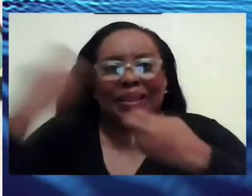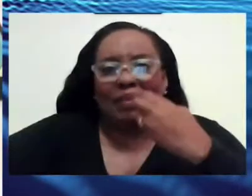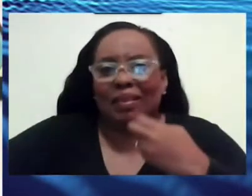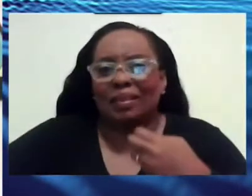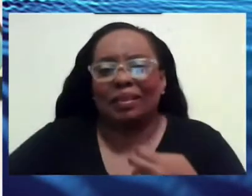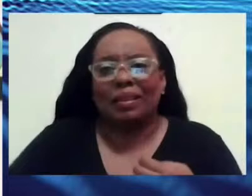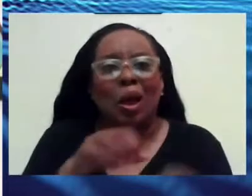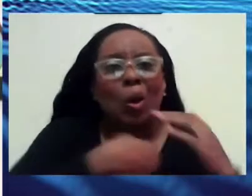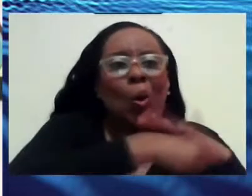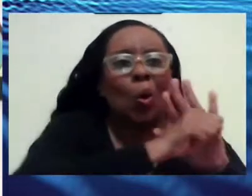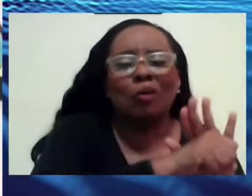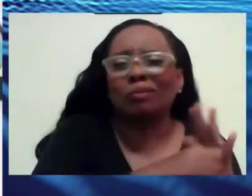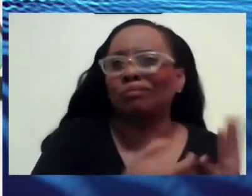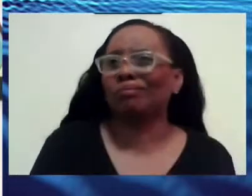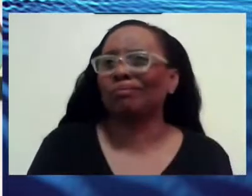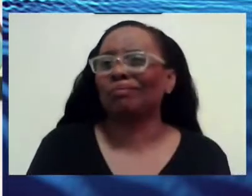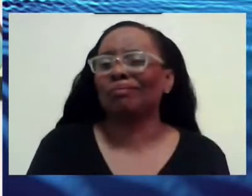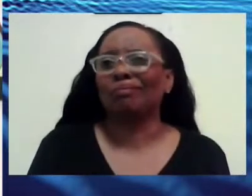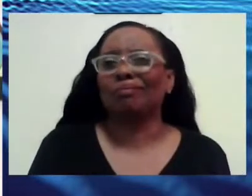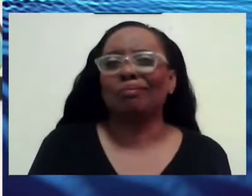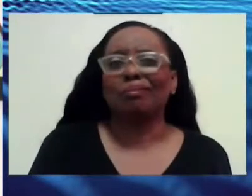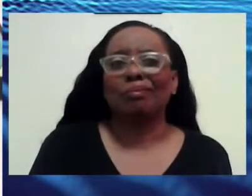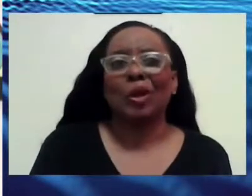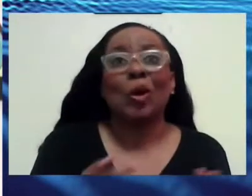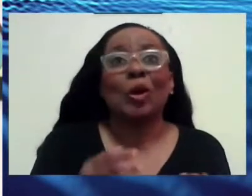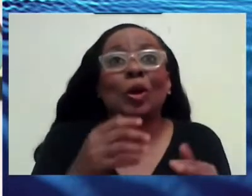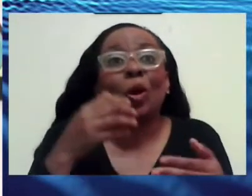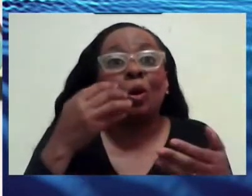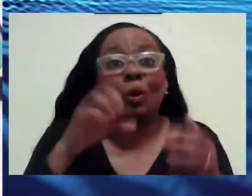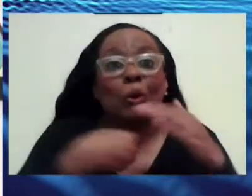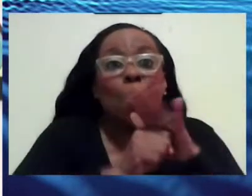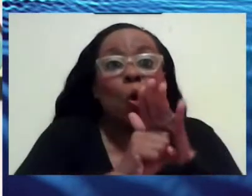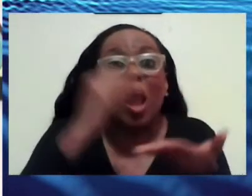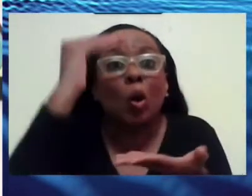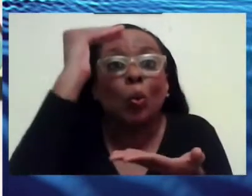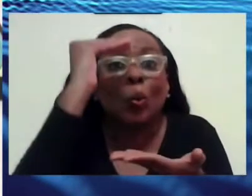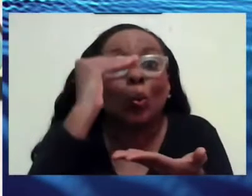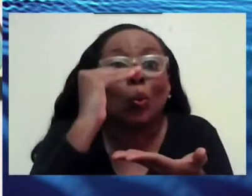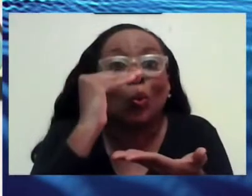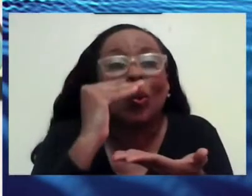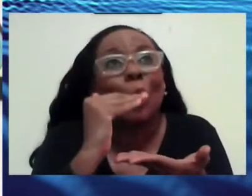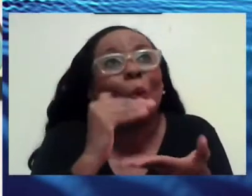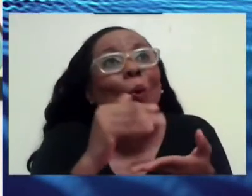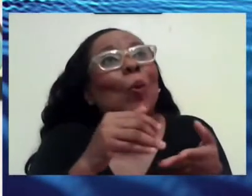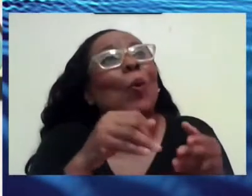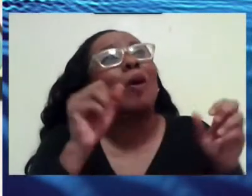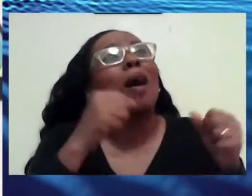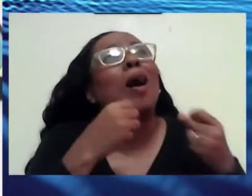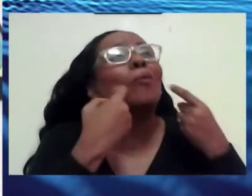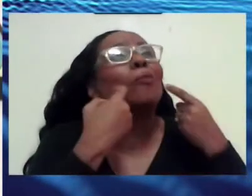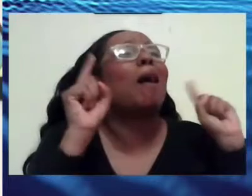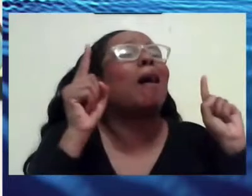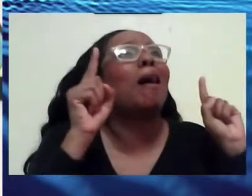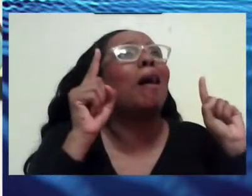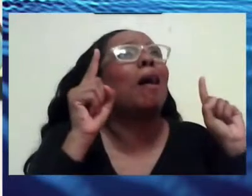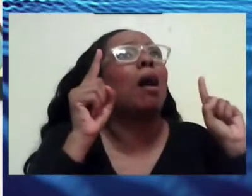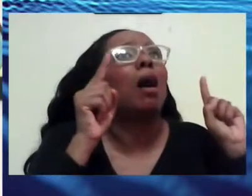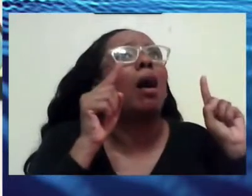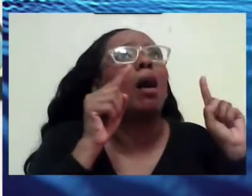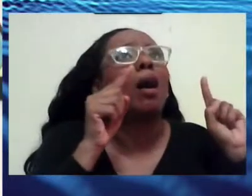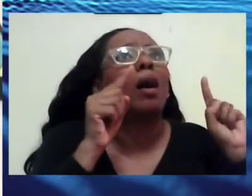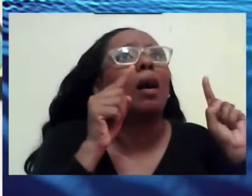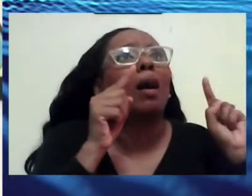transition from COVID, just as we're getting ready to come out of this, and then we're trying to deal with dust everywhere, cleaning, we can't go